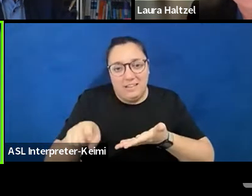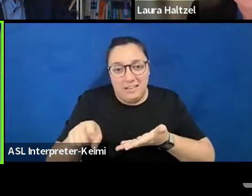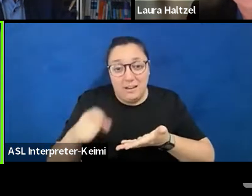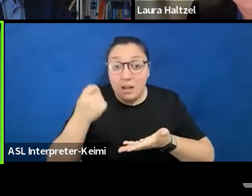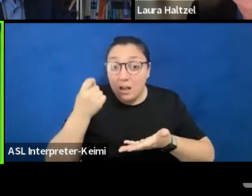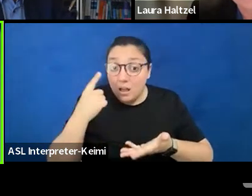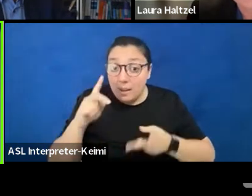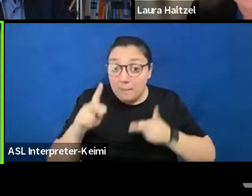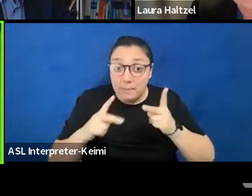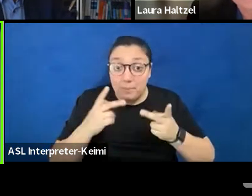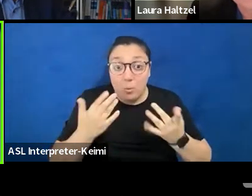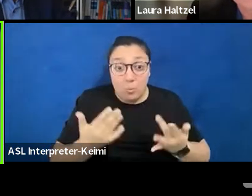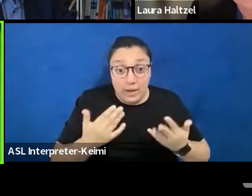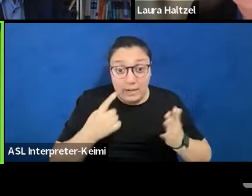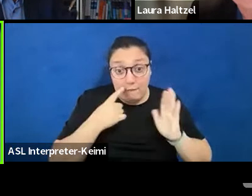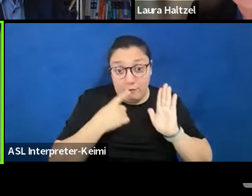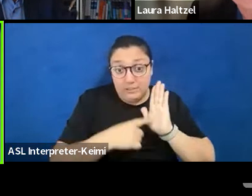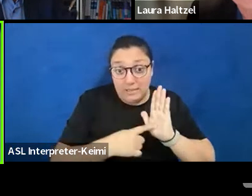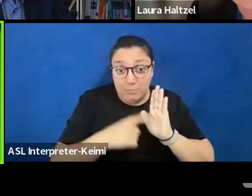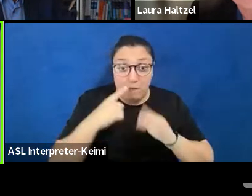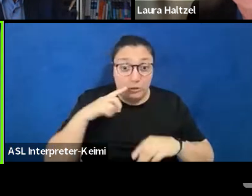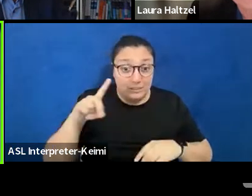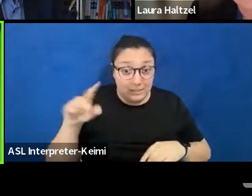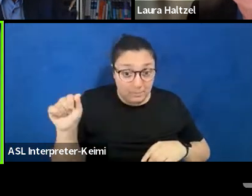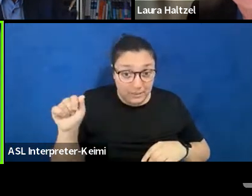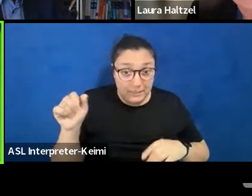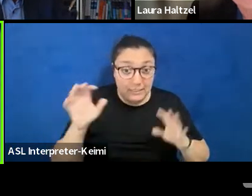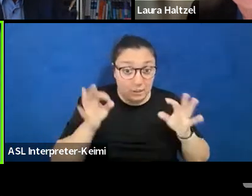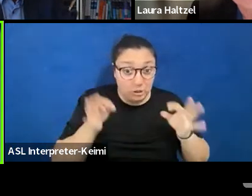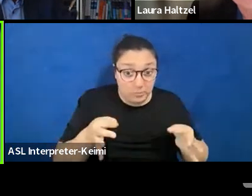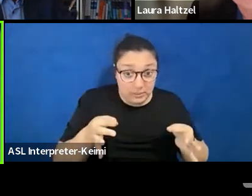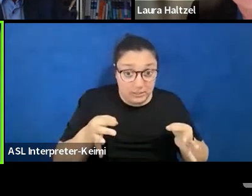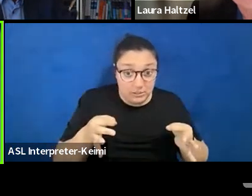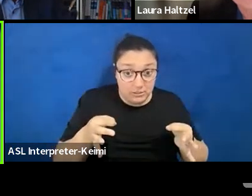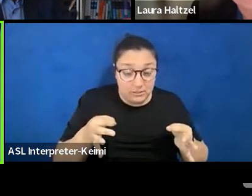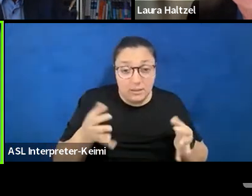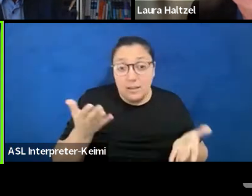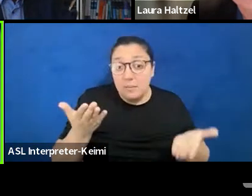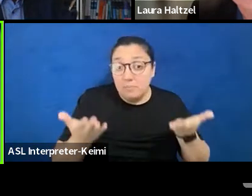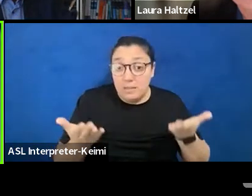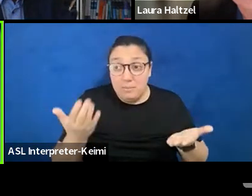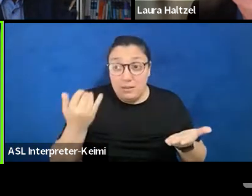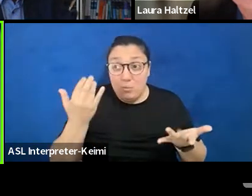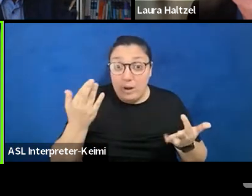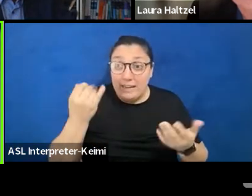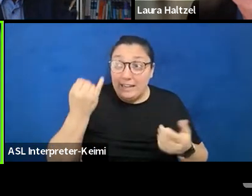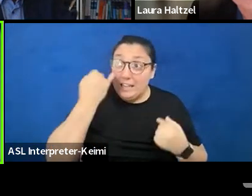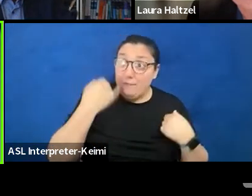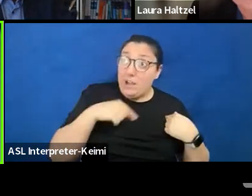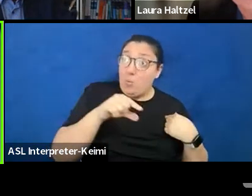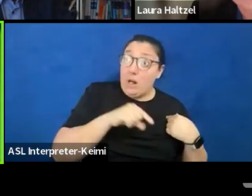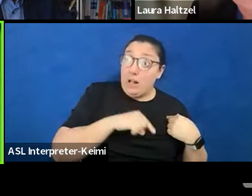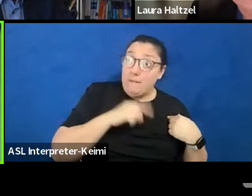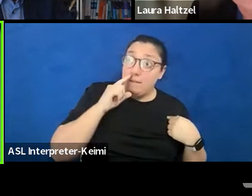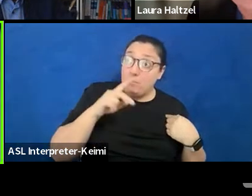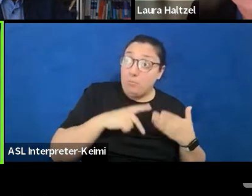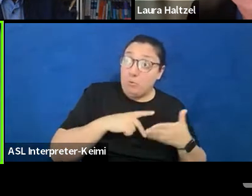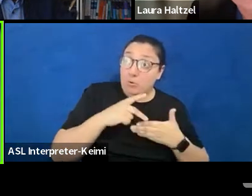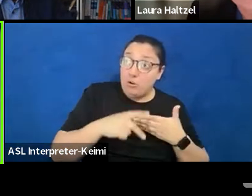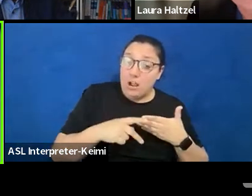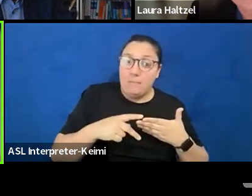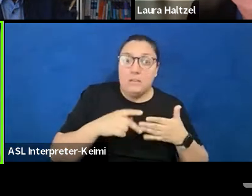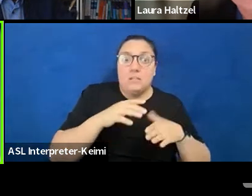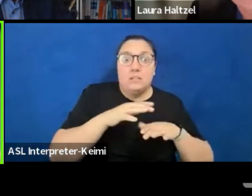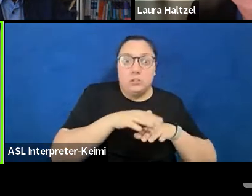are waiting, for example, for disability determinations about whether they're even eligible for programs, we're slowing that